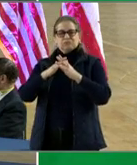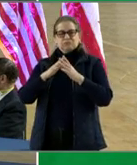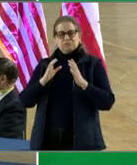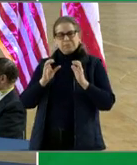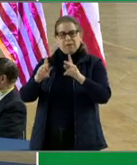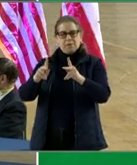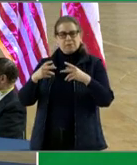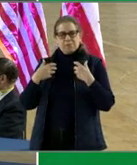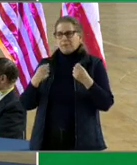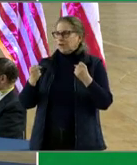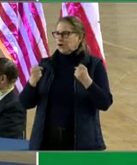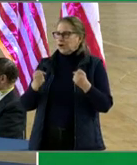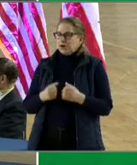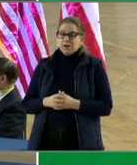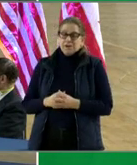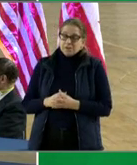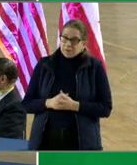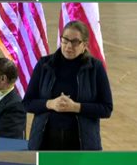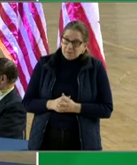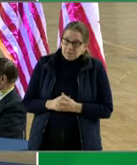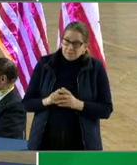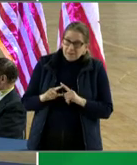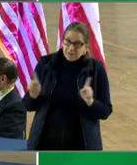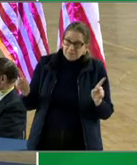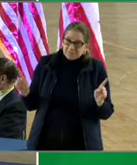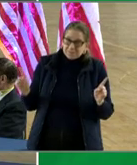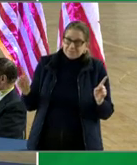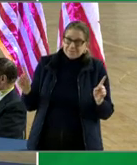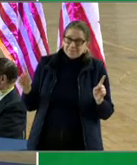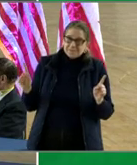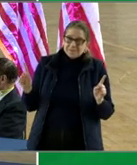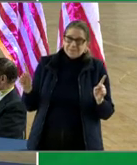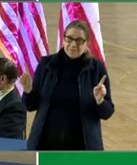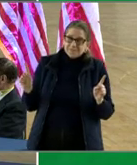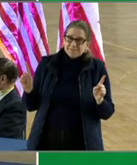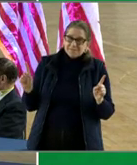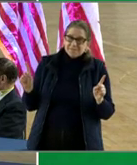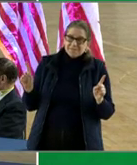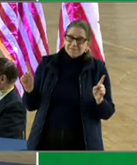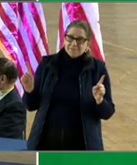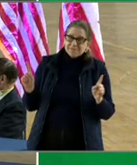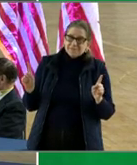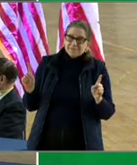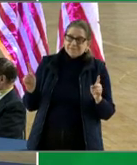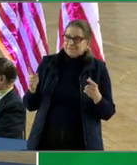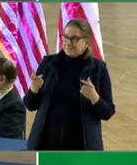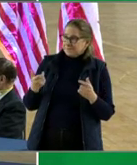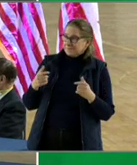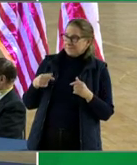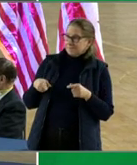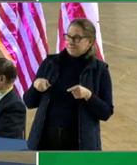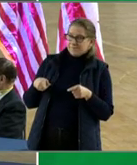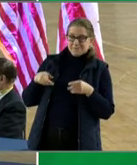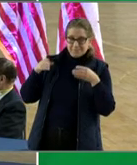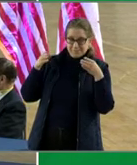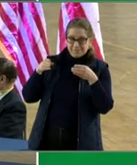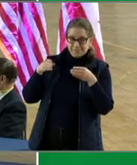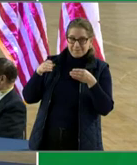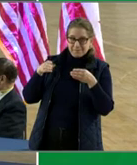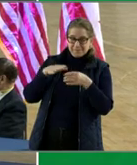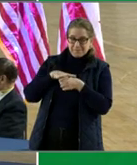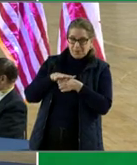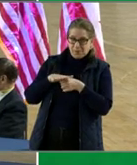this is not the type of response that can be handled locally only. and we have to be very mindful of